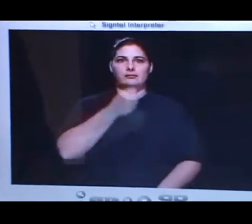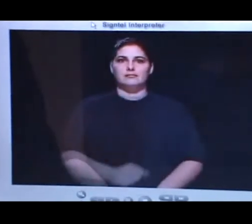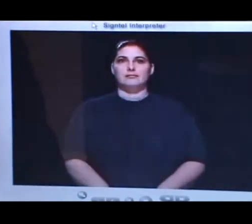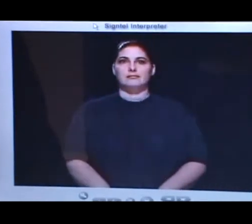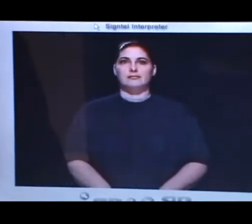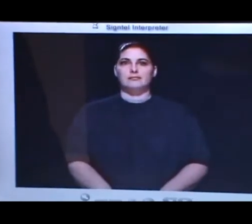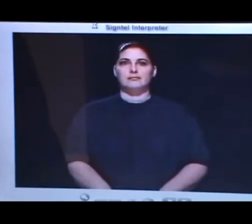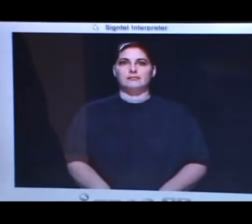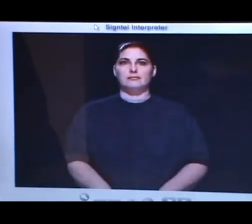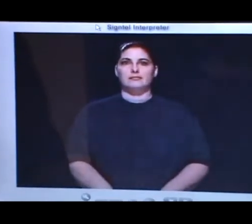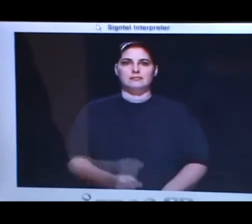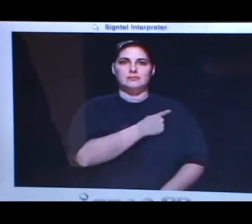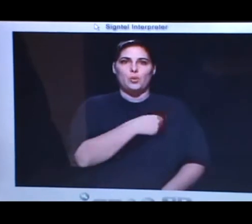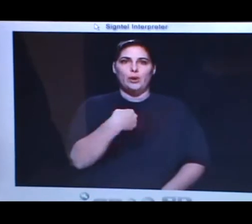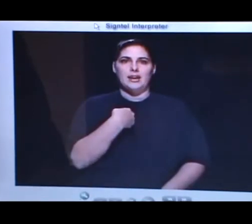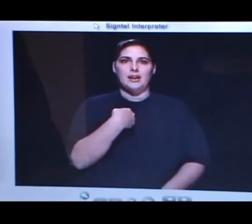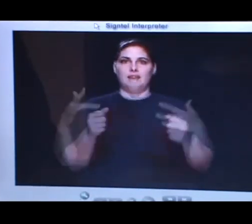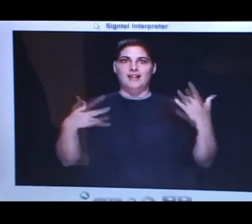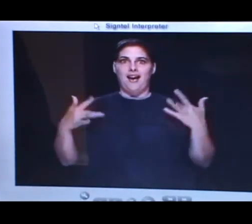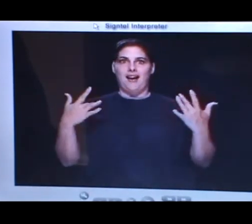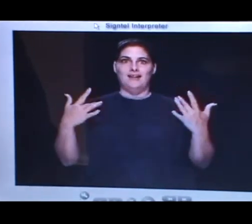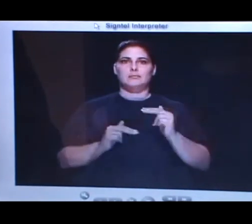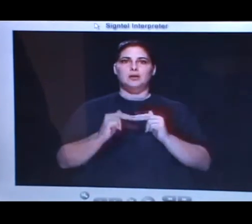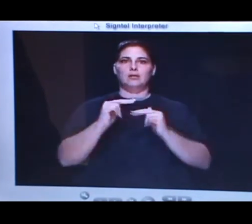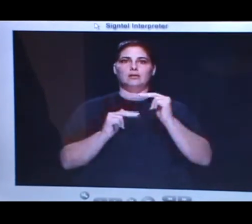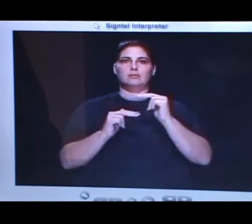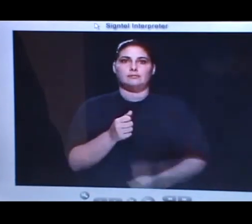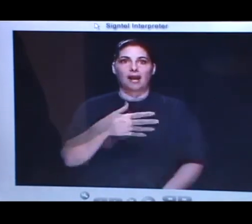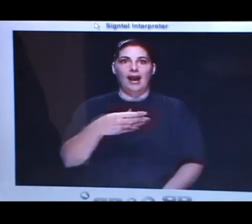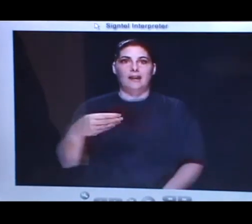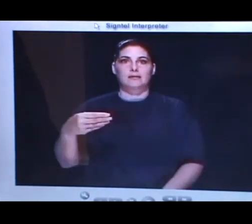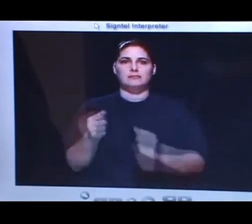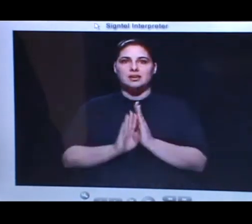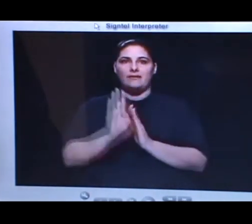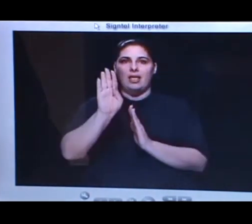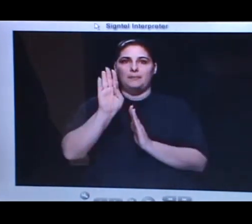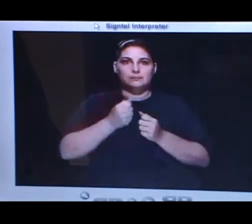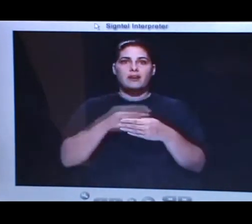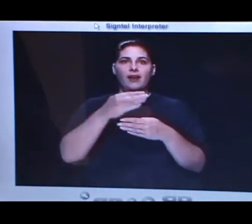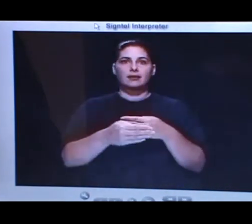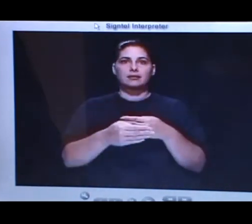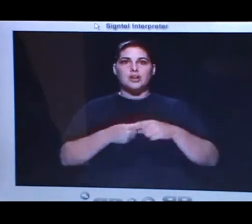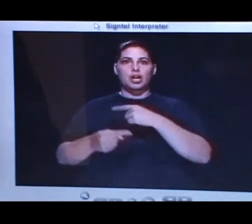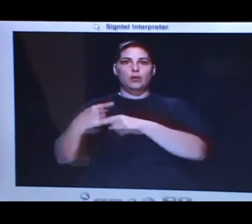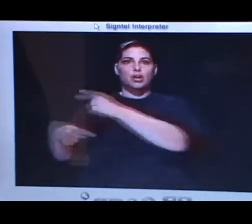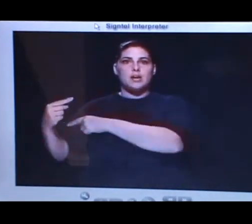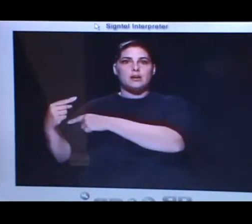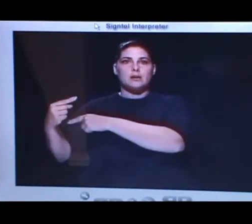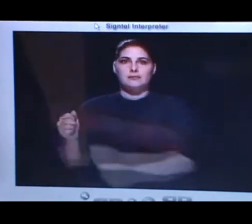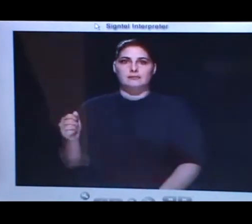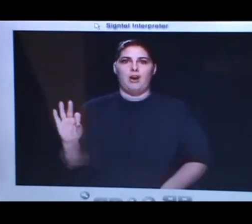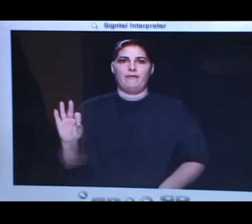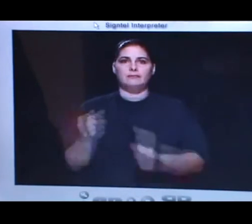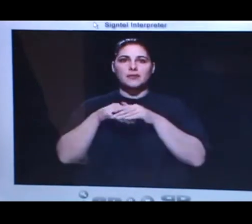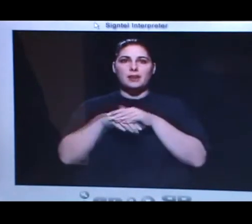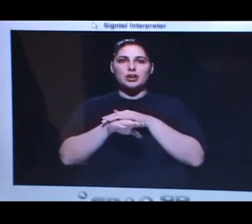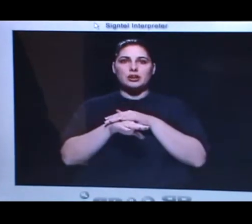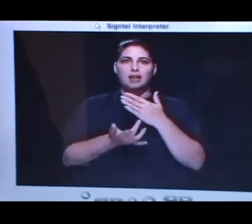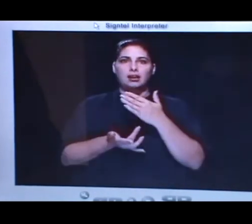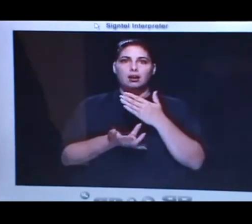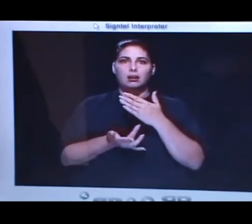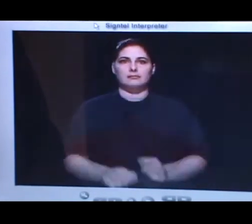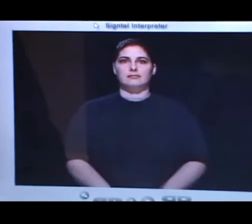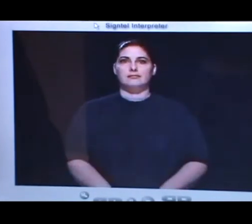deaf. We excited to build and develop next generation of